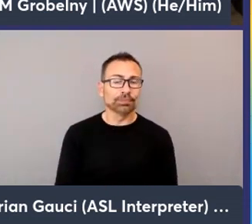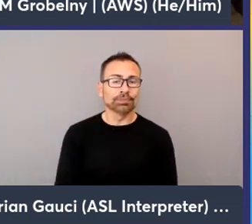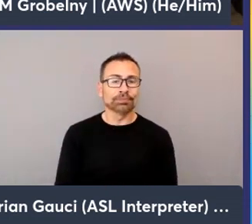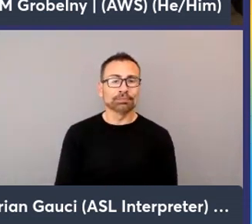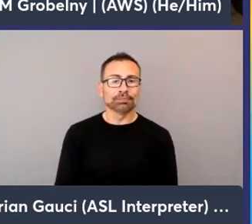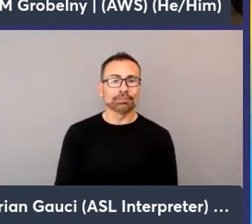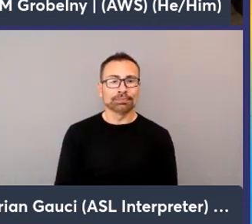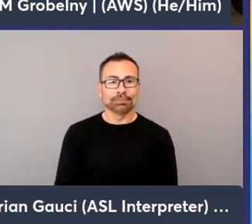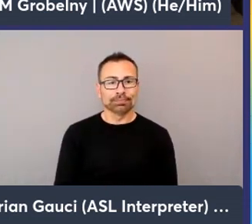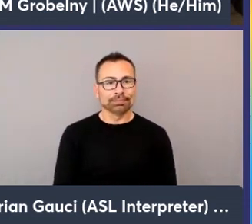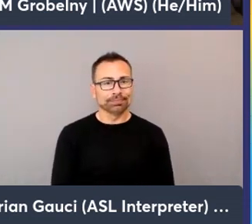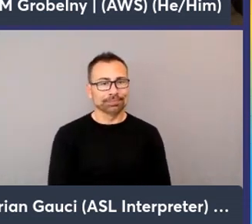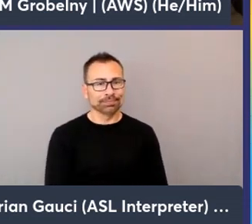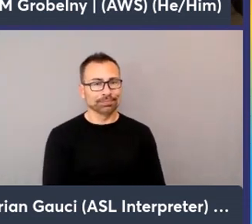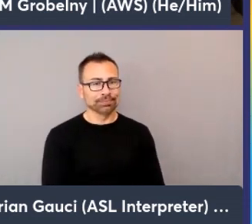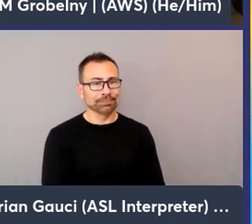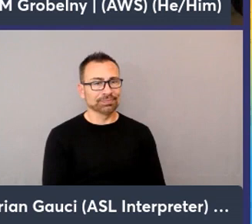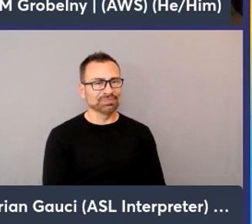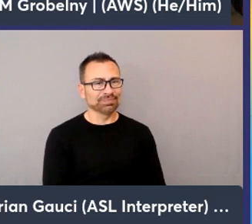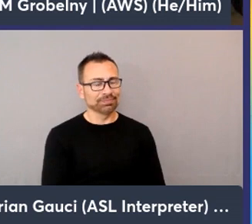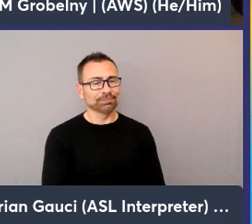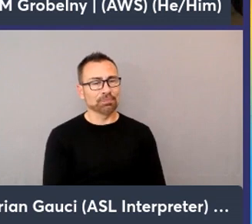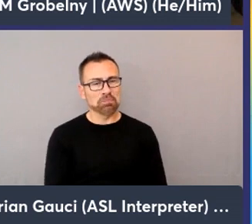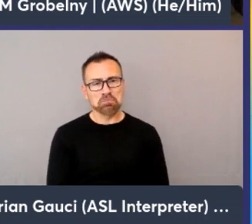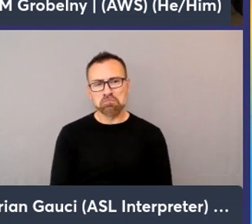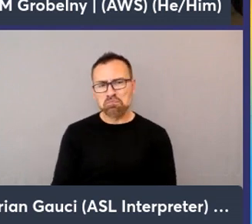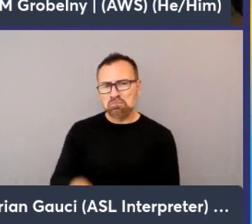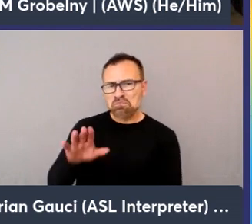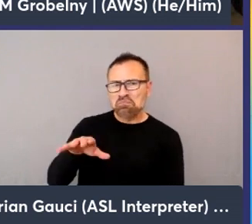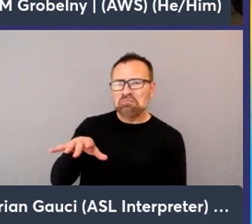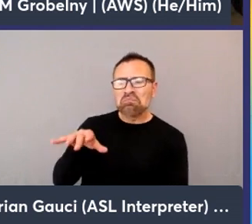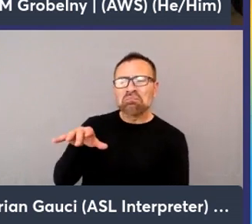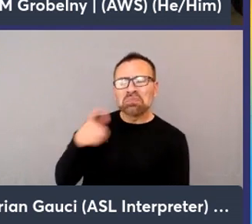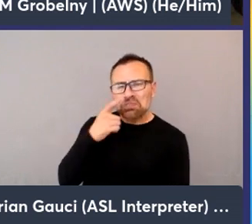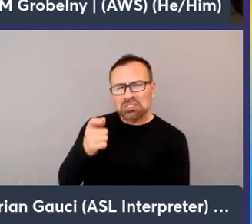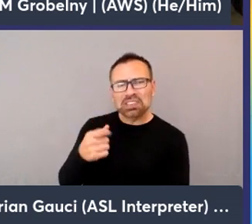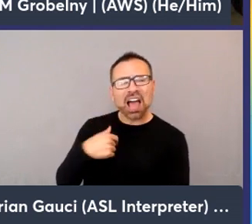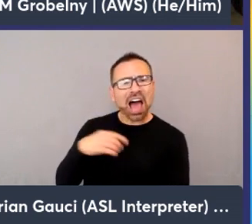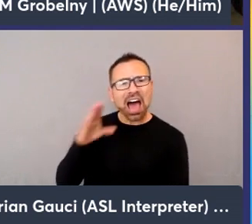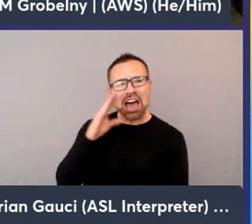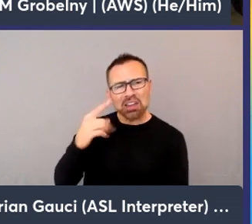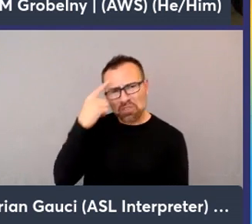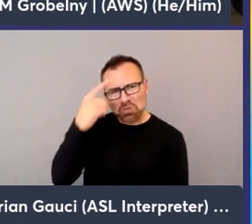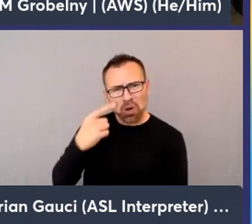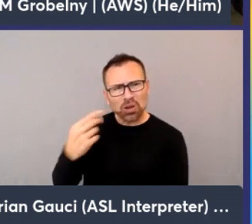Interesting. Yes. It's just something I just never considered using Elasticsearch for that. But yeah, I guess that makes total